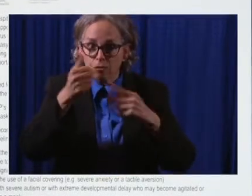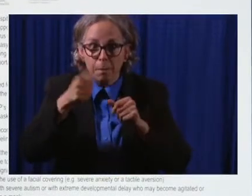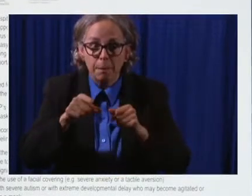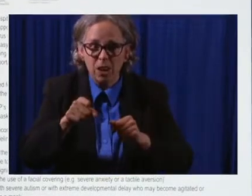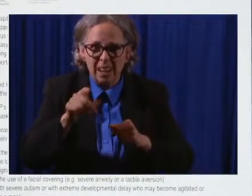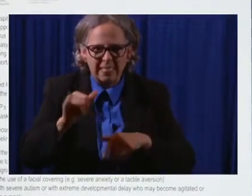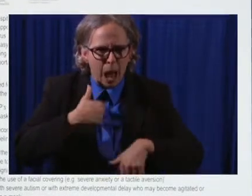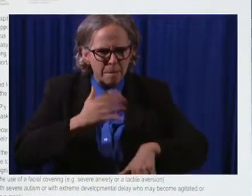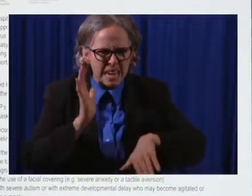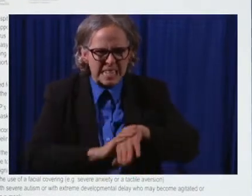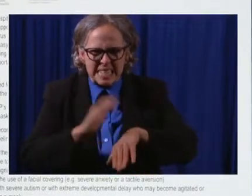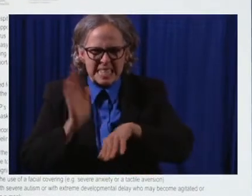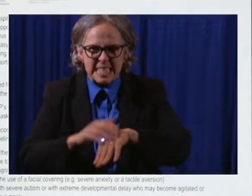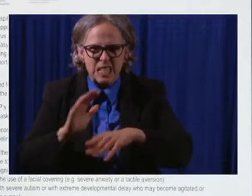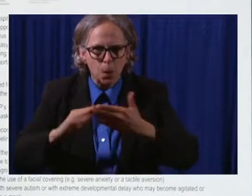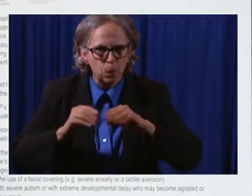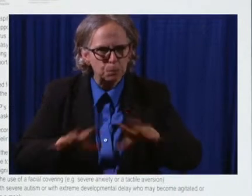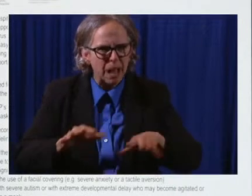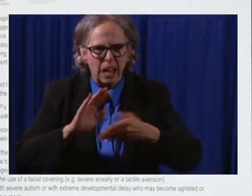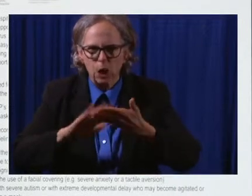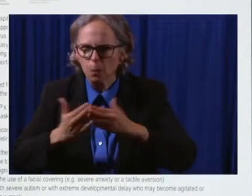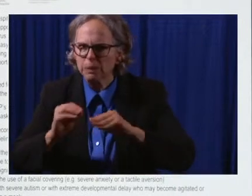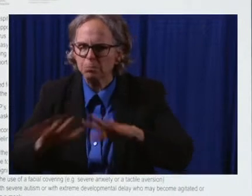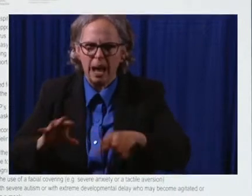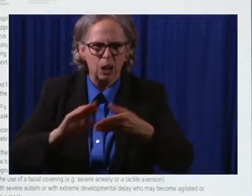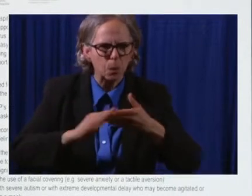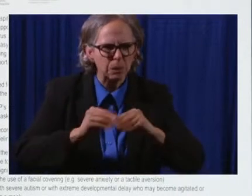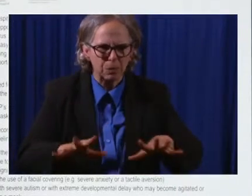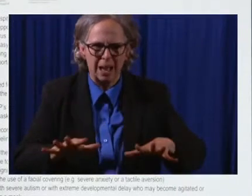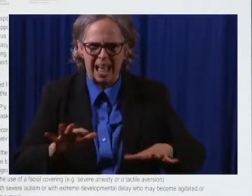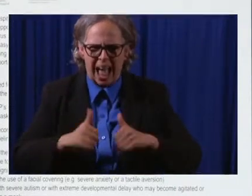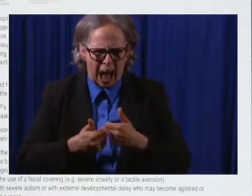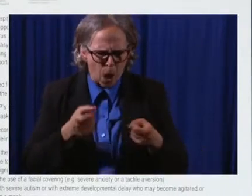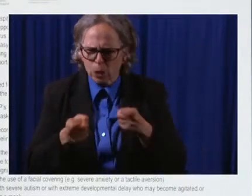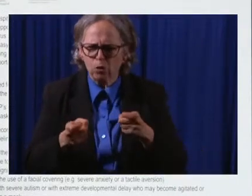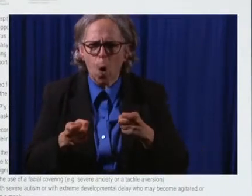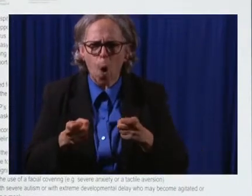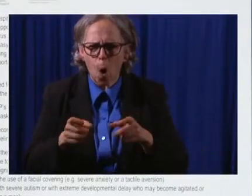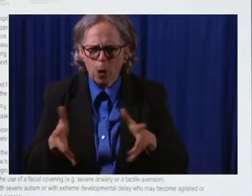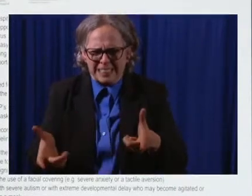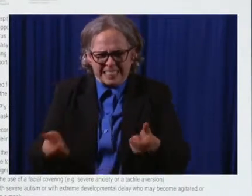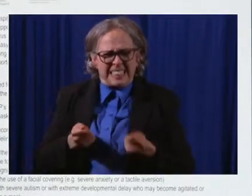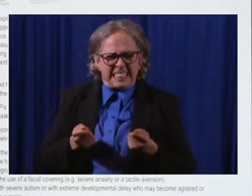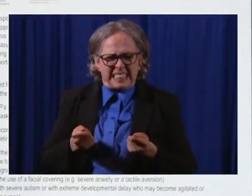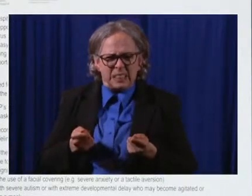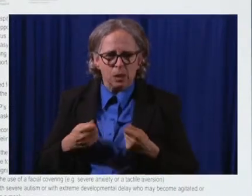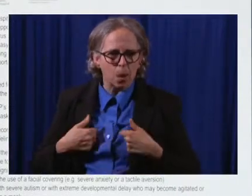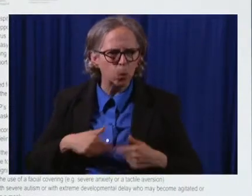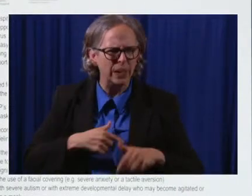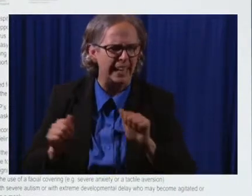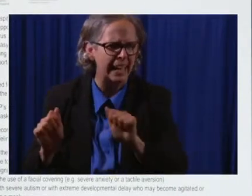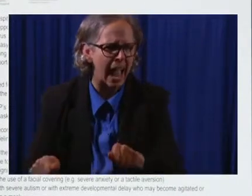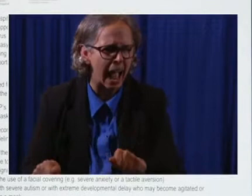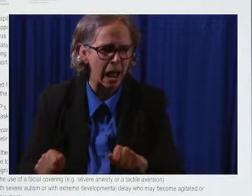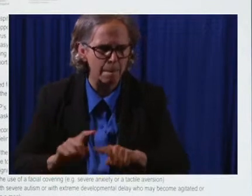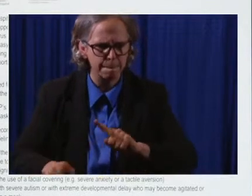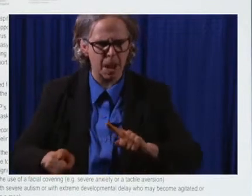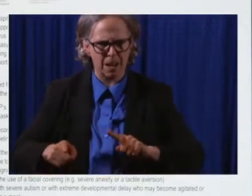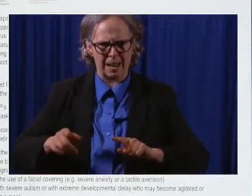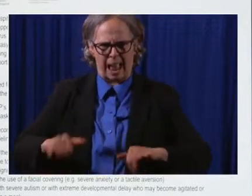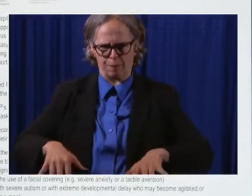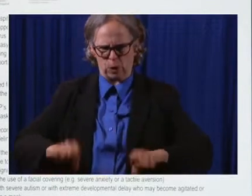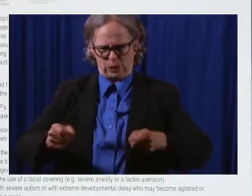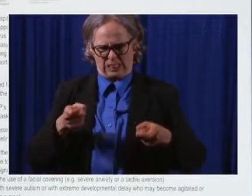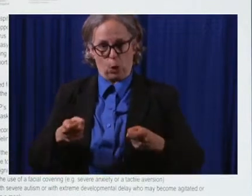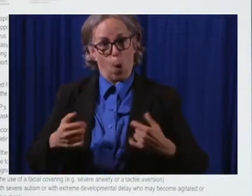if we want to control this community spread, we can do it in these small counties, but we got to get on it, and we got to have more people. We got to